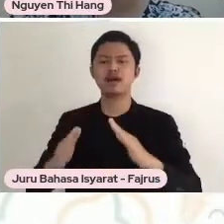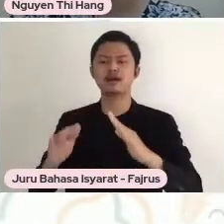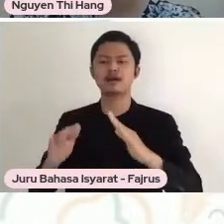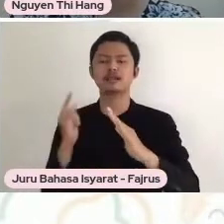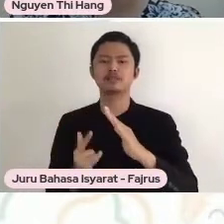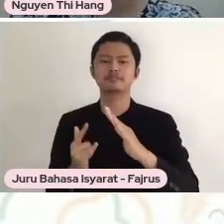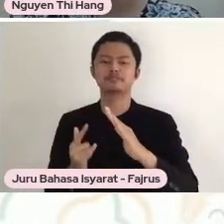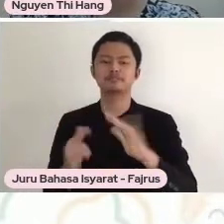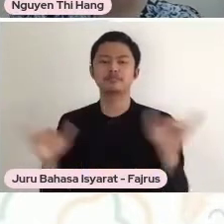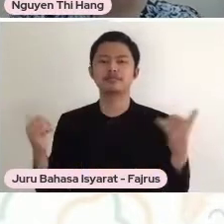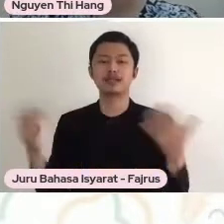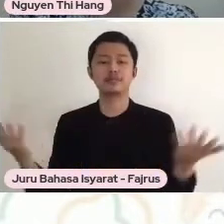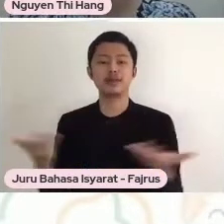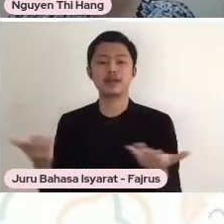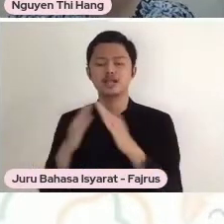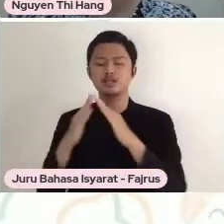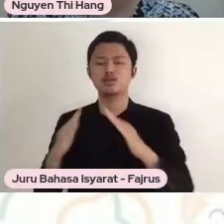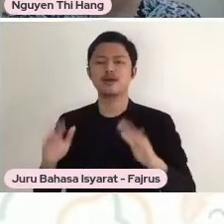rumah dan sebagainya.